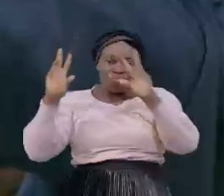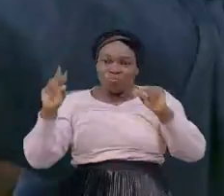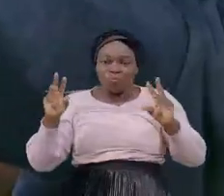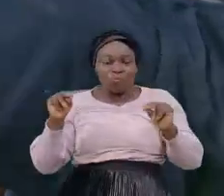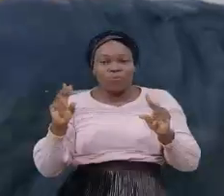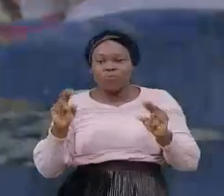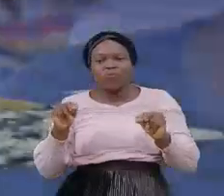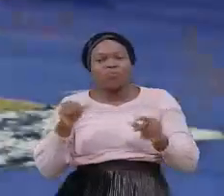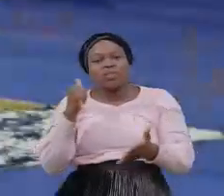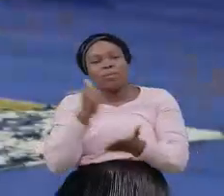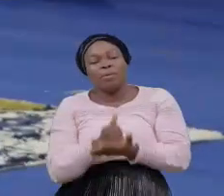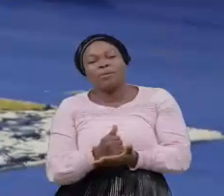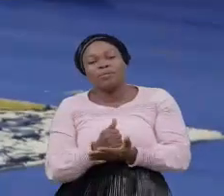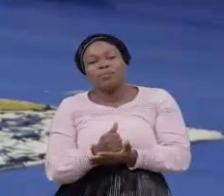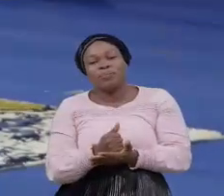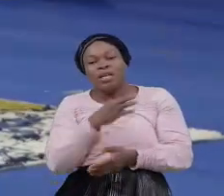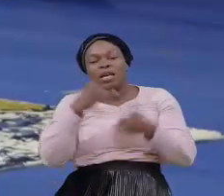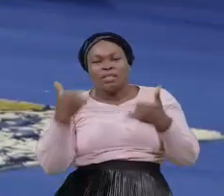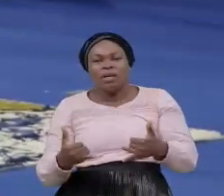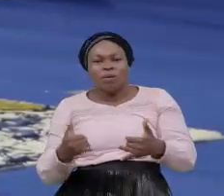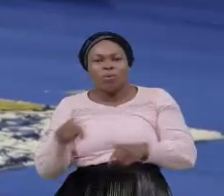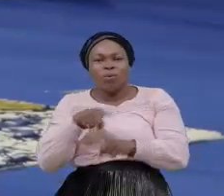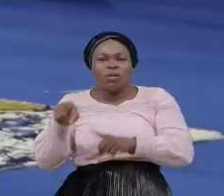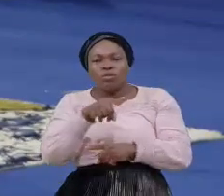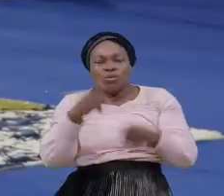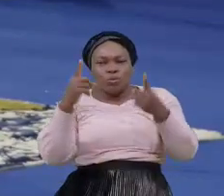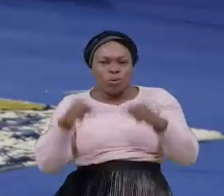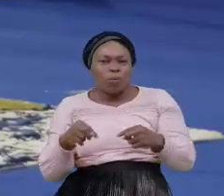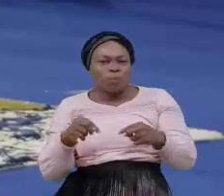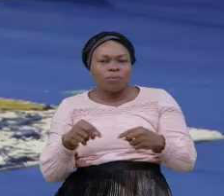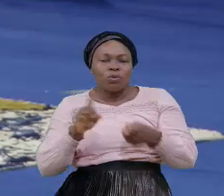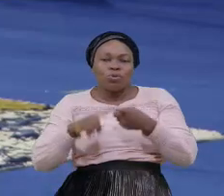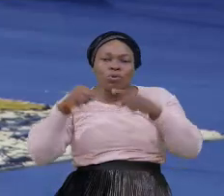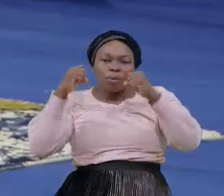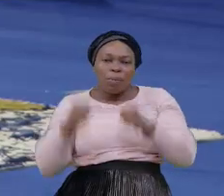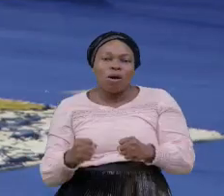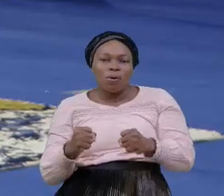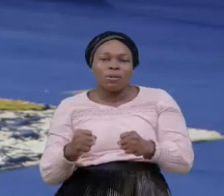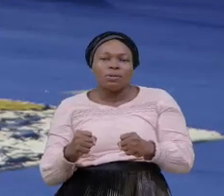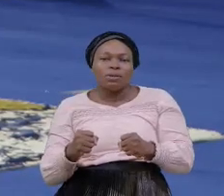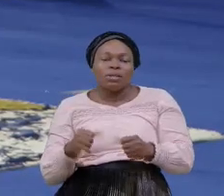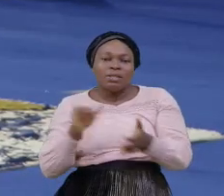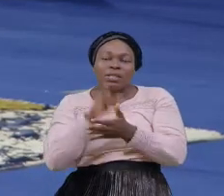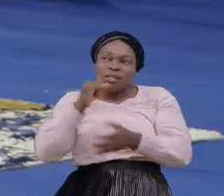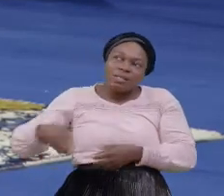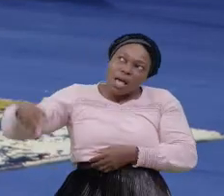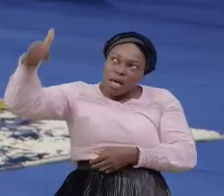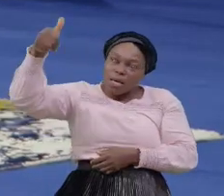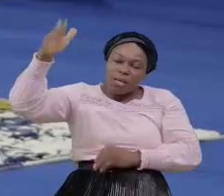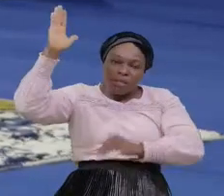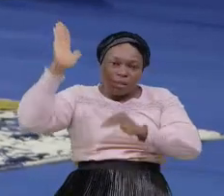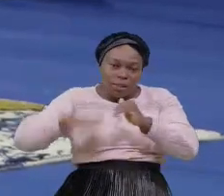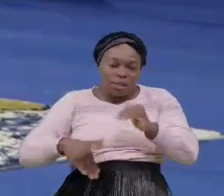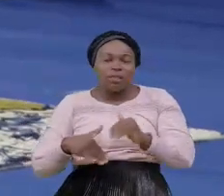now when you come to the power that is higher than all